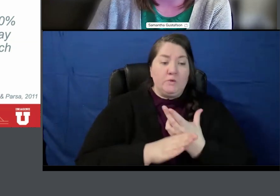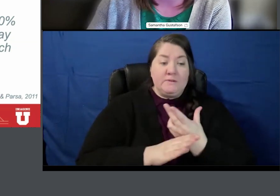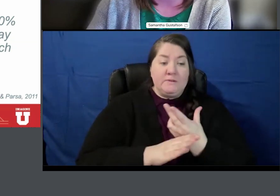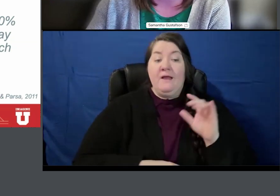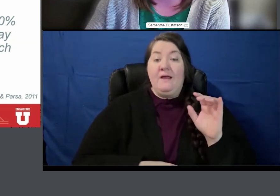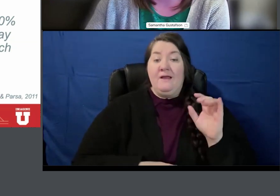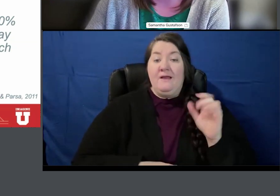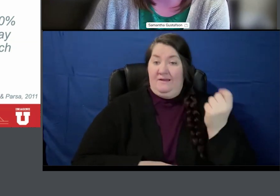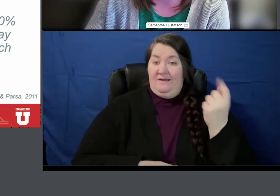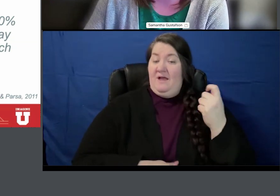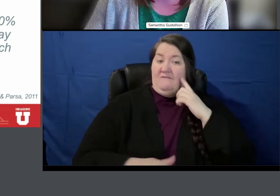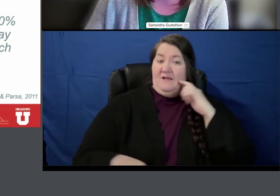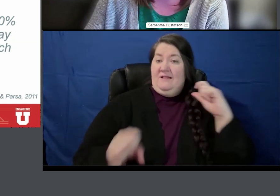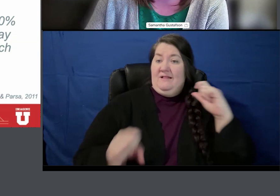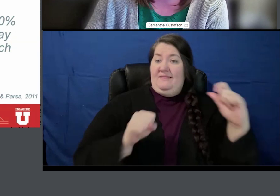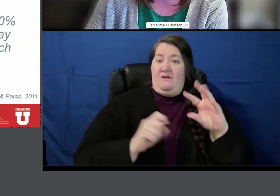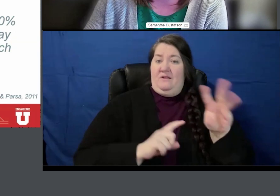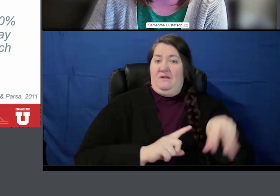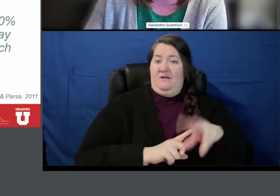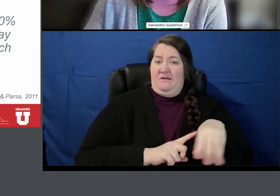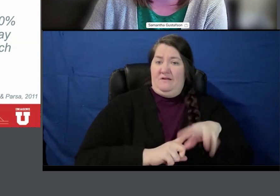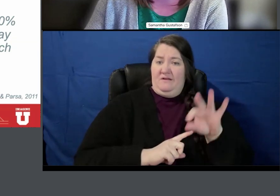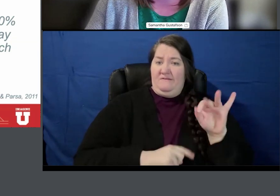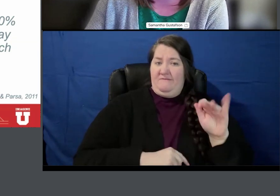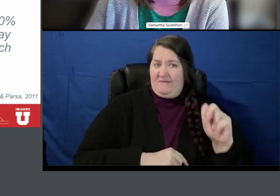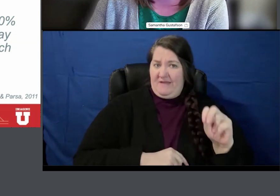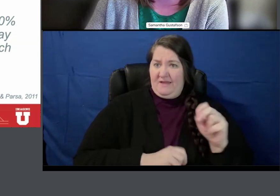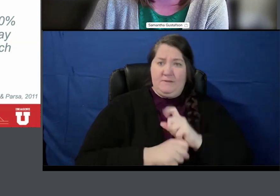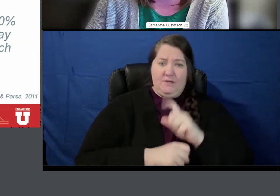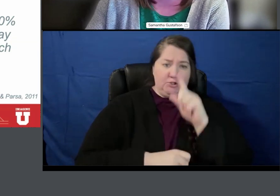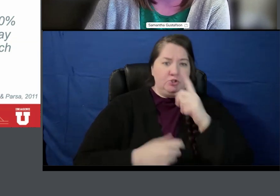come with very loud fans to make sure that the batteries don't